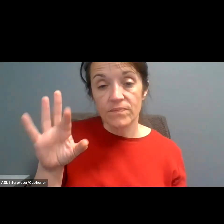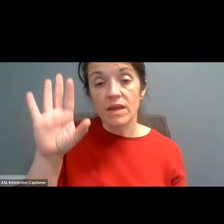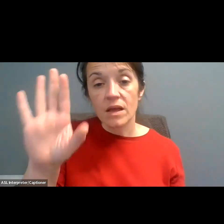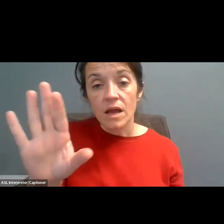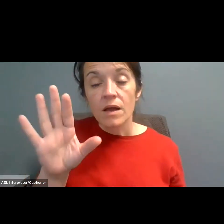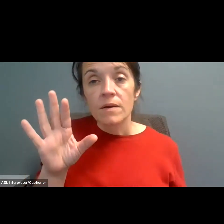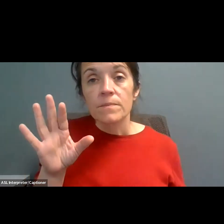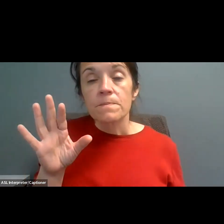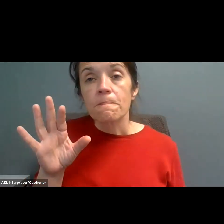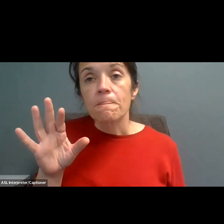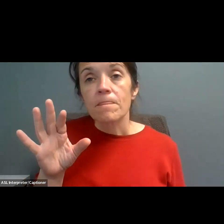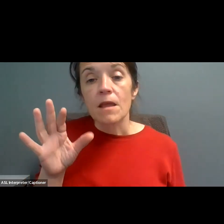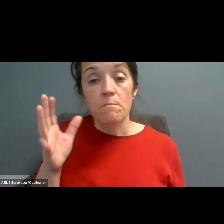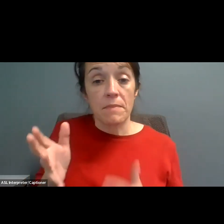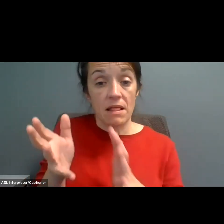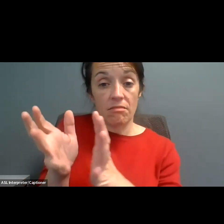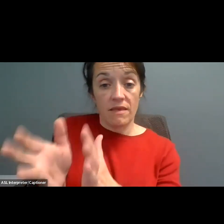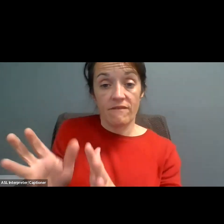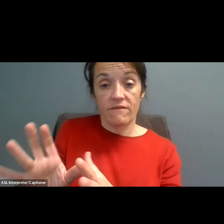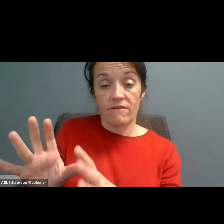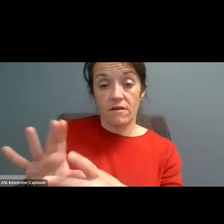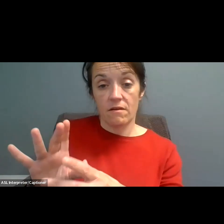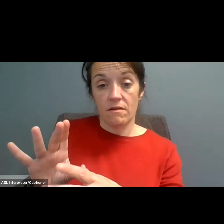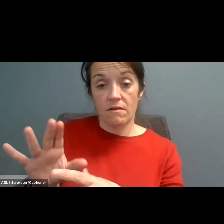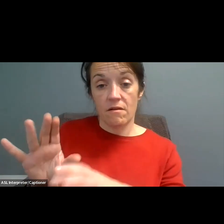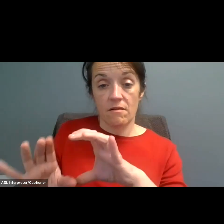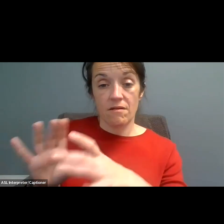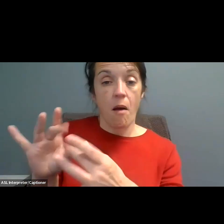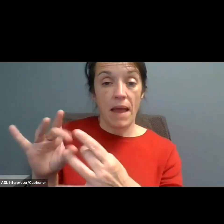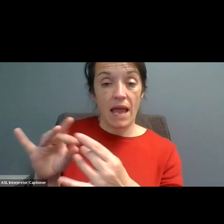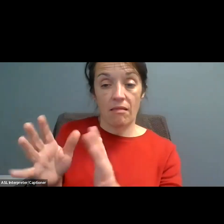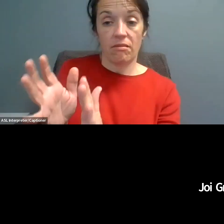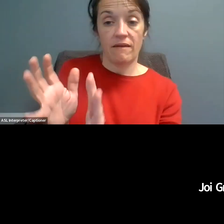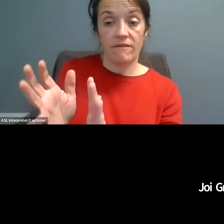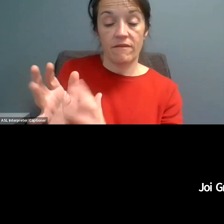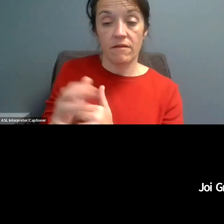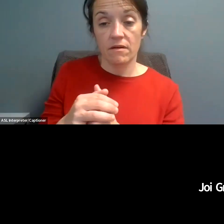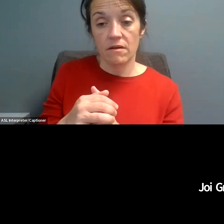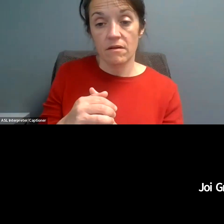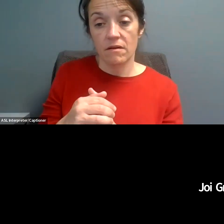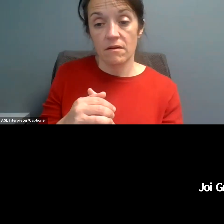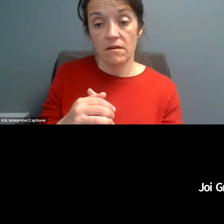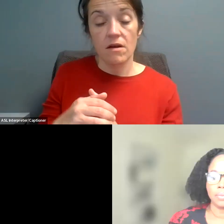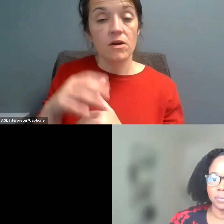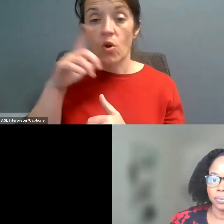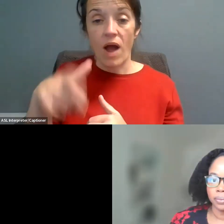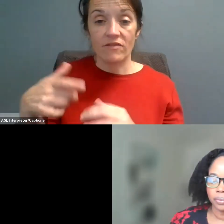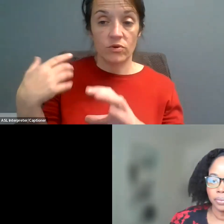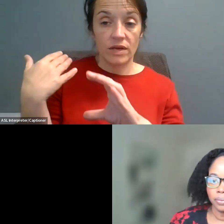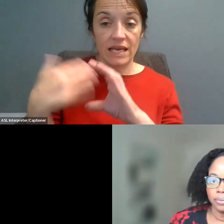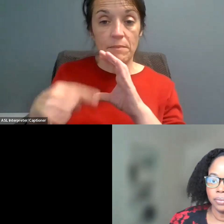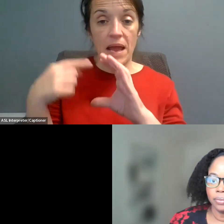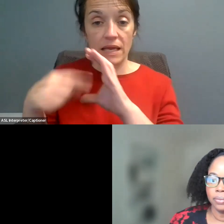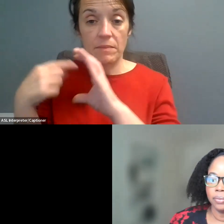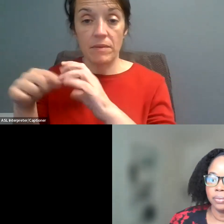comment can be left there for you all to view, to know the reason for the deferral and eliminate the need for the outside the system emails. So I would say both